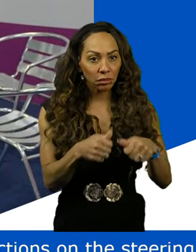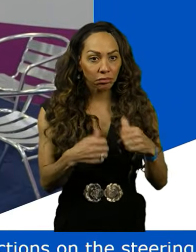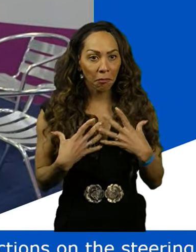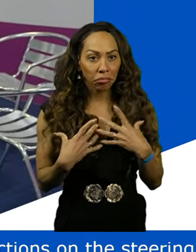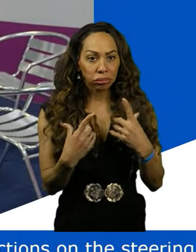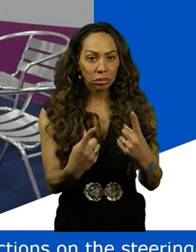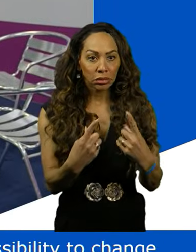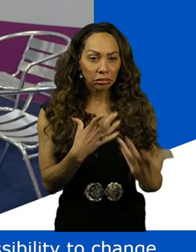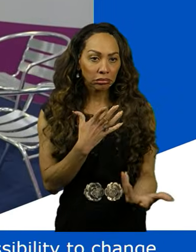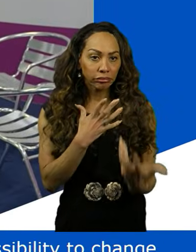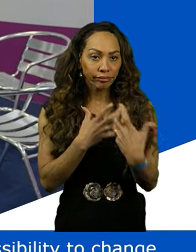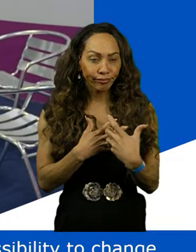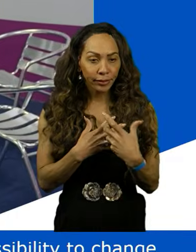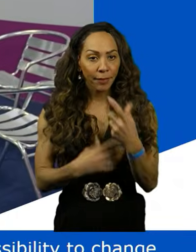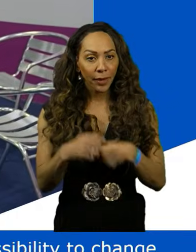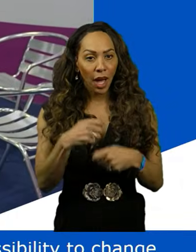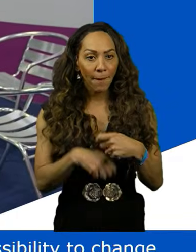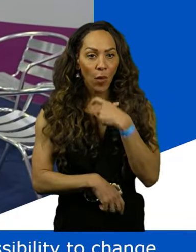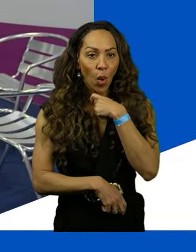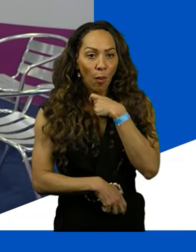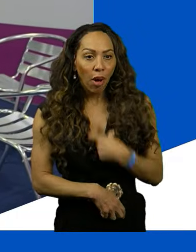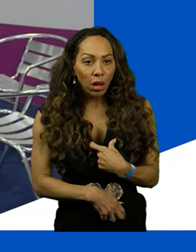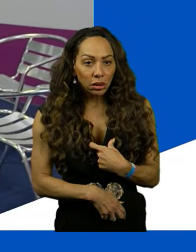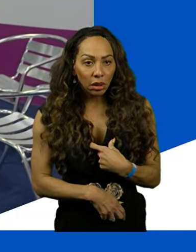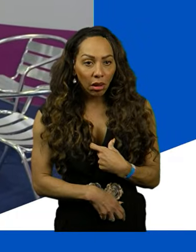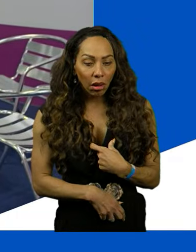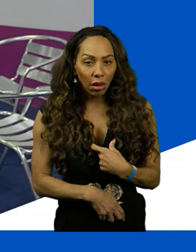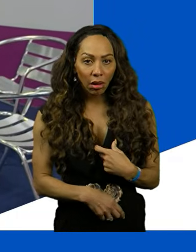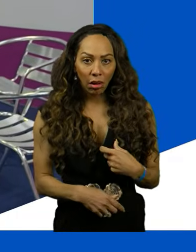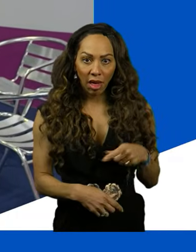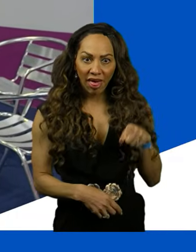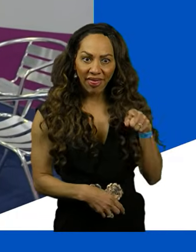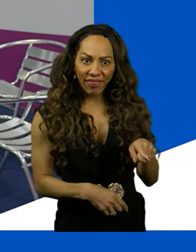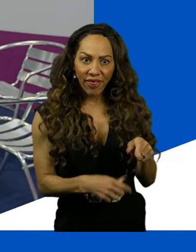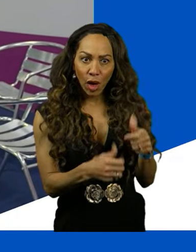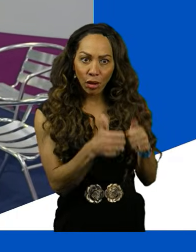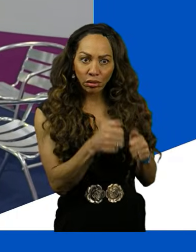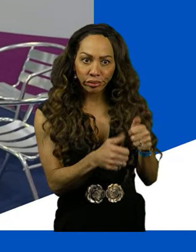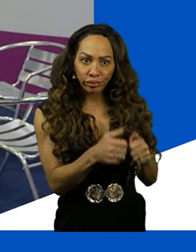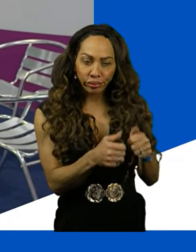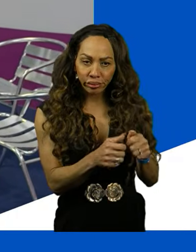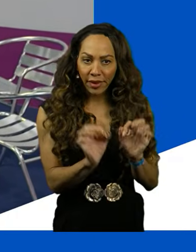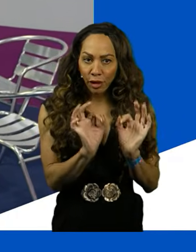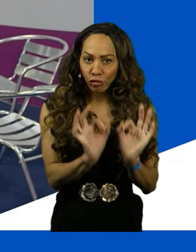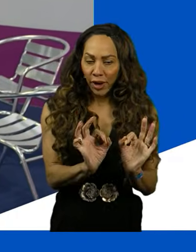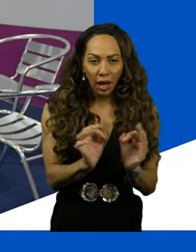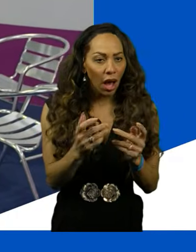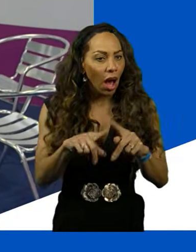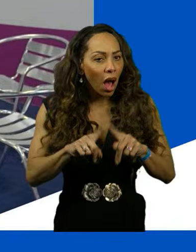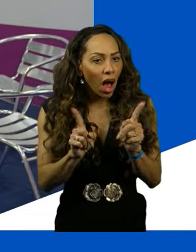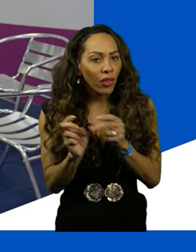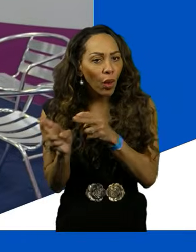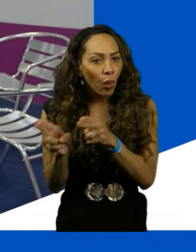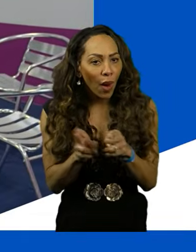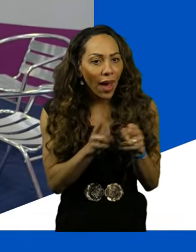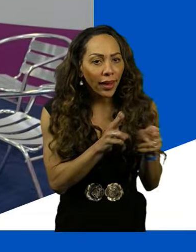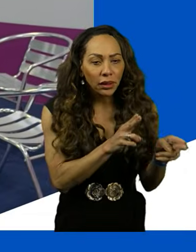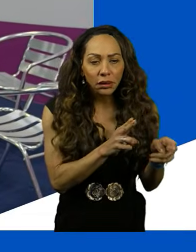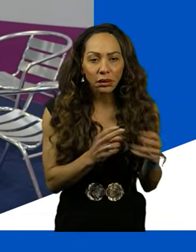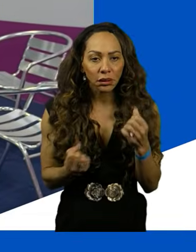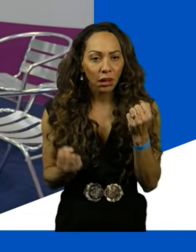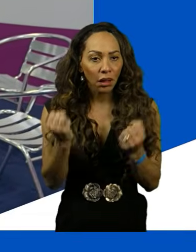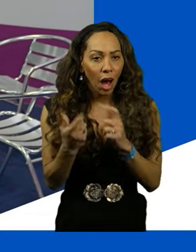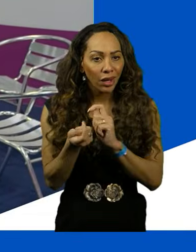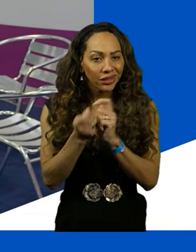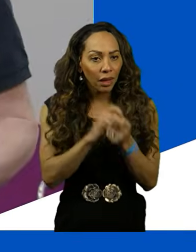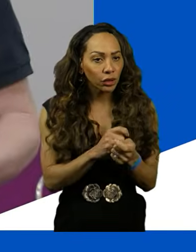So I guess it's personalization, isn't it? And these are great, but what other ways are there that cars can be adapted? If anyone's watching this and they don't know anything